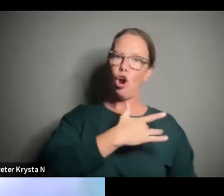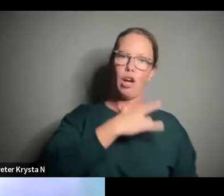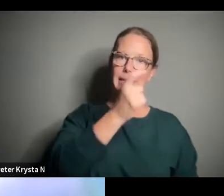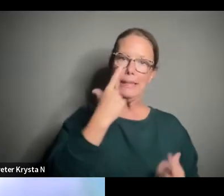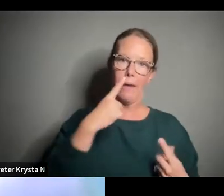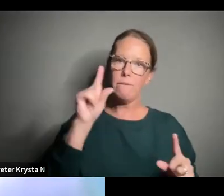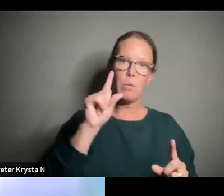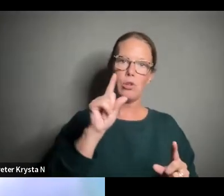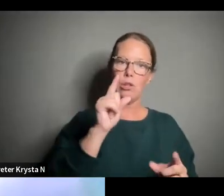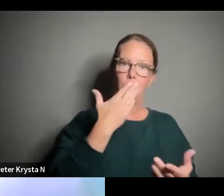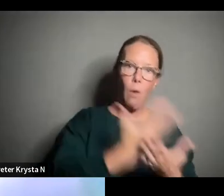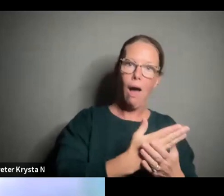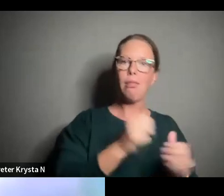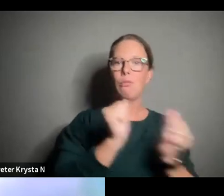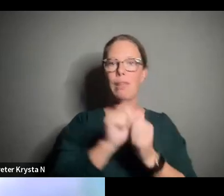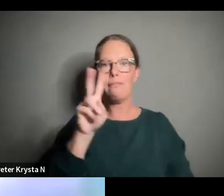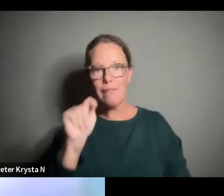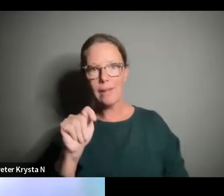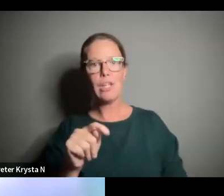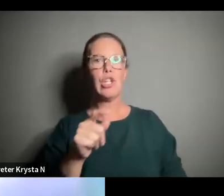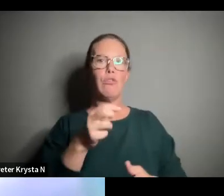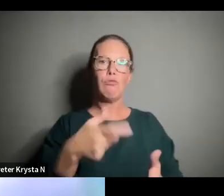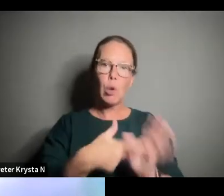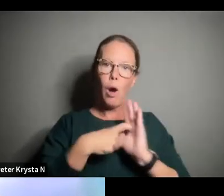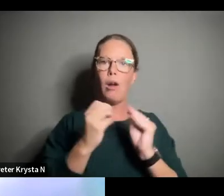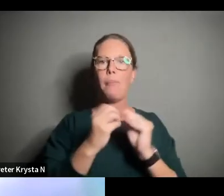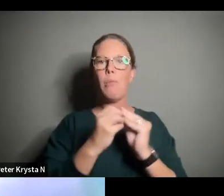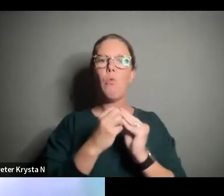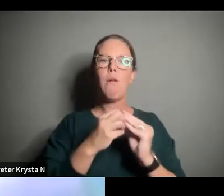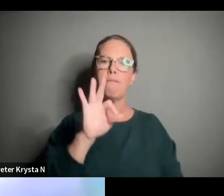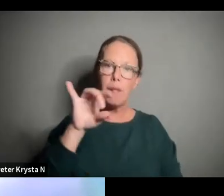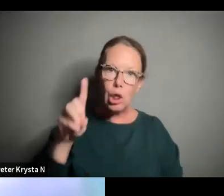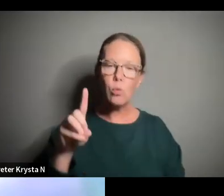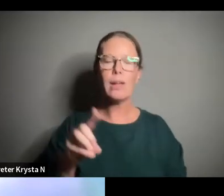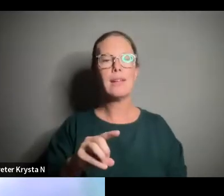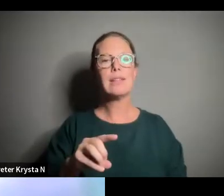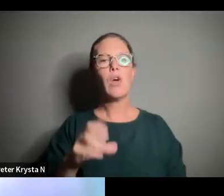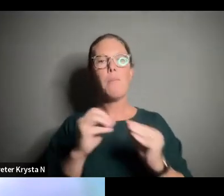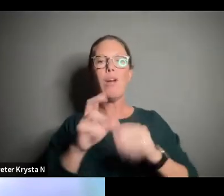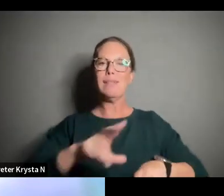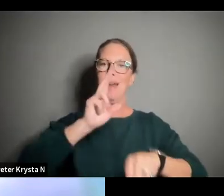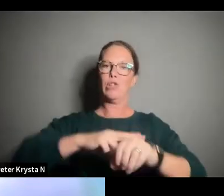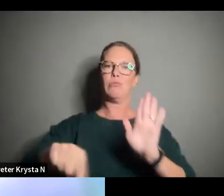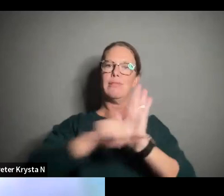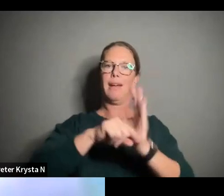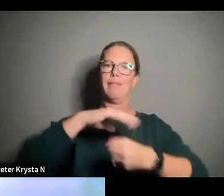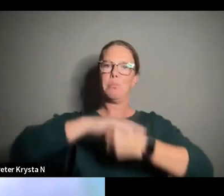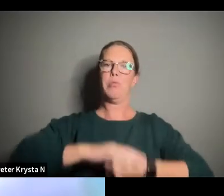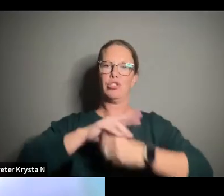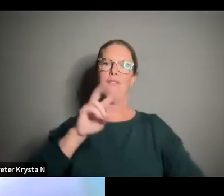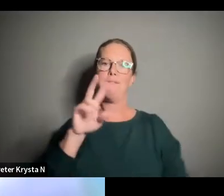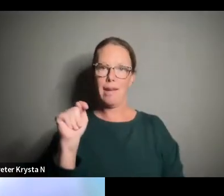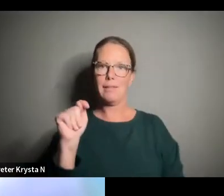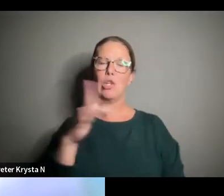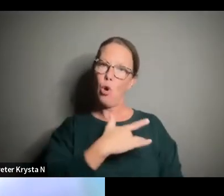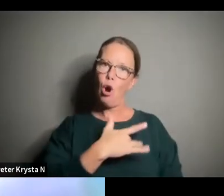We know you require more fluid initially after your injury. So when we go back to more natural negative pressure ventilation, your heart